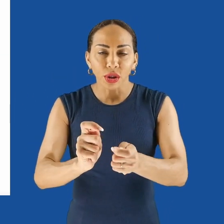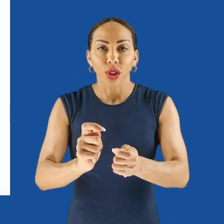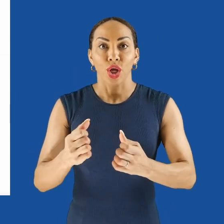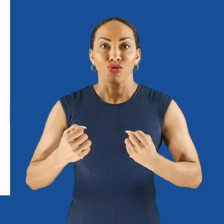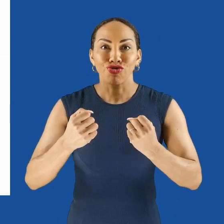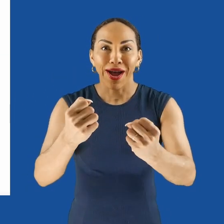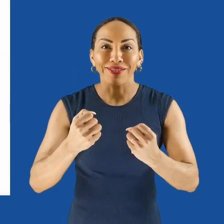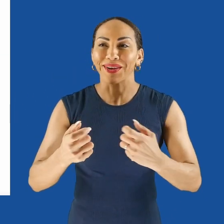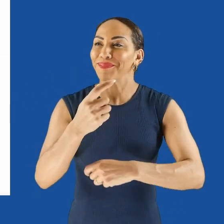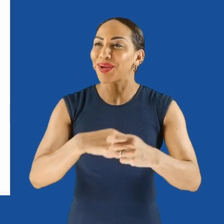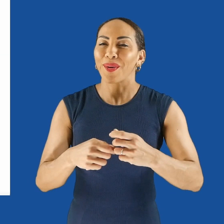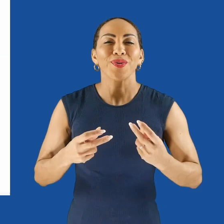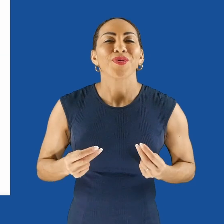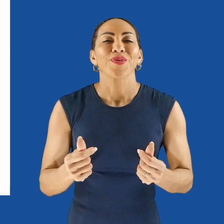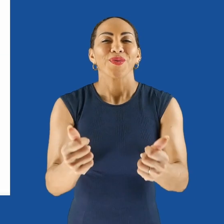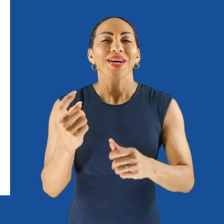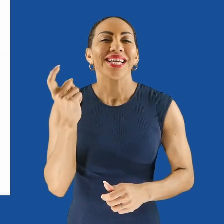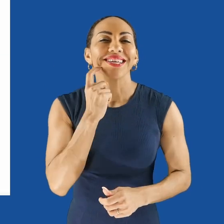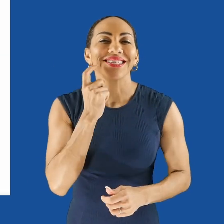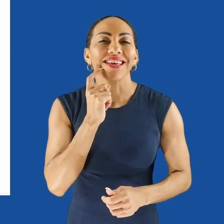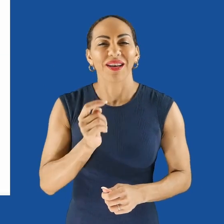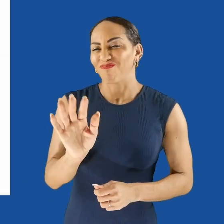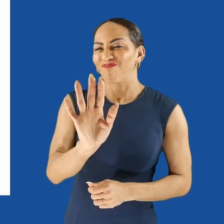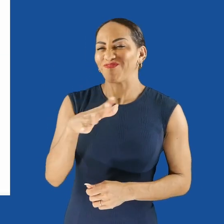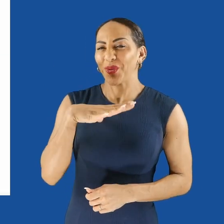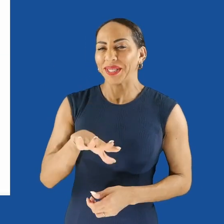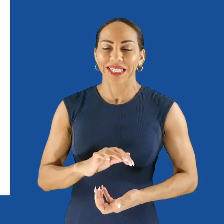make driving or travelling easier. No, I don't.